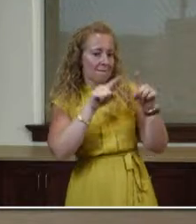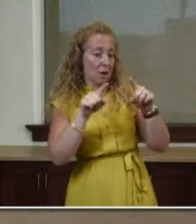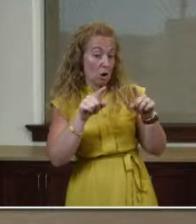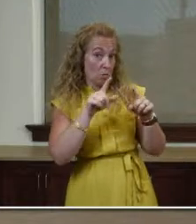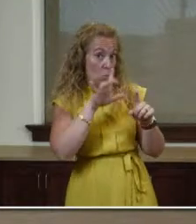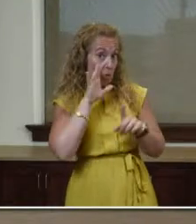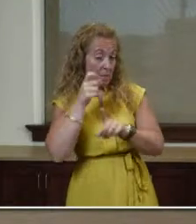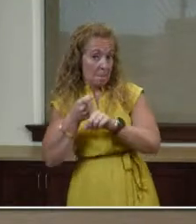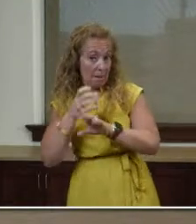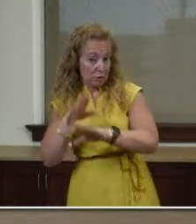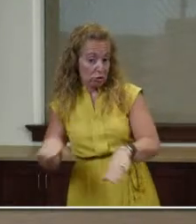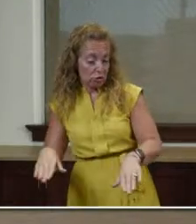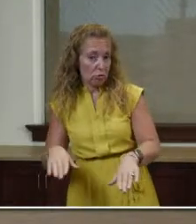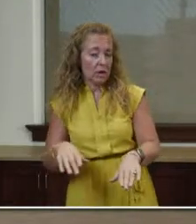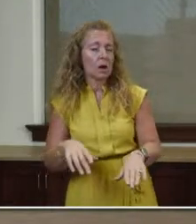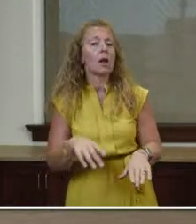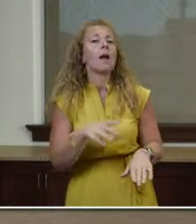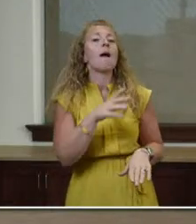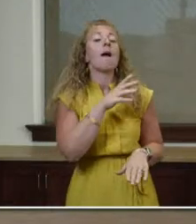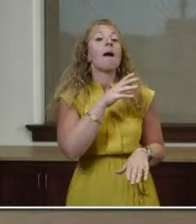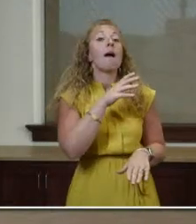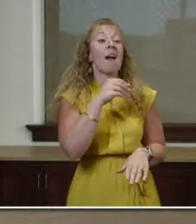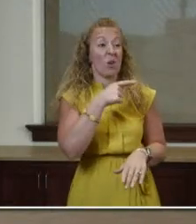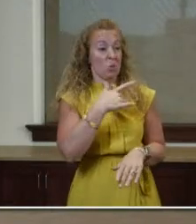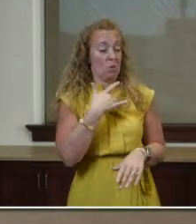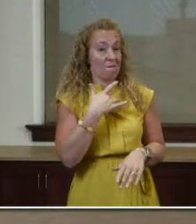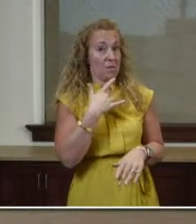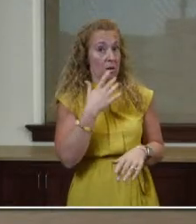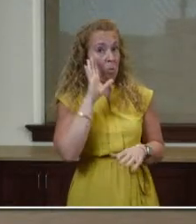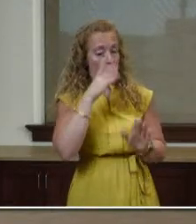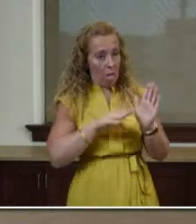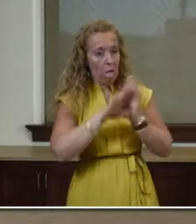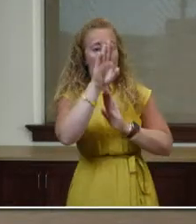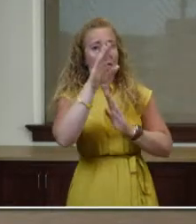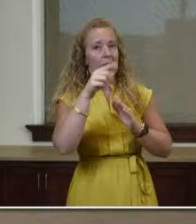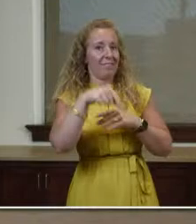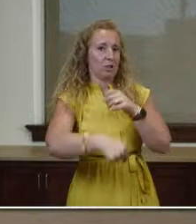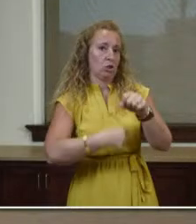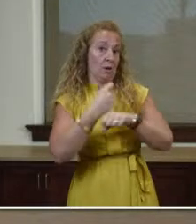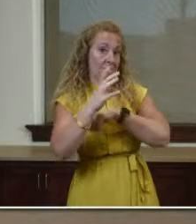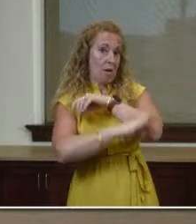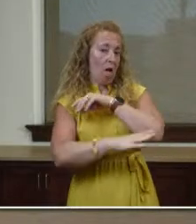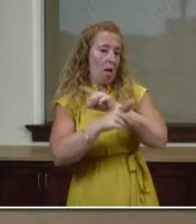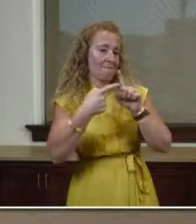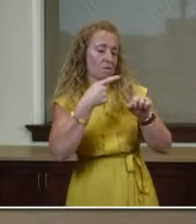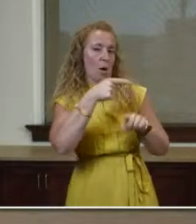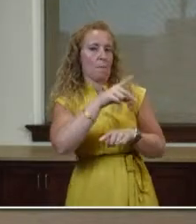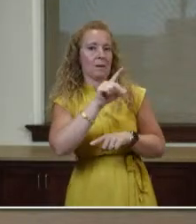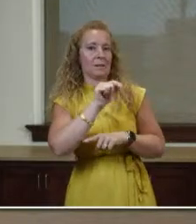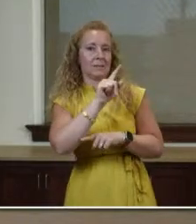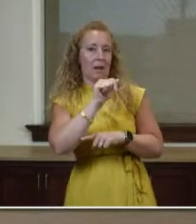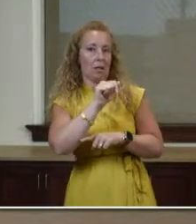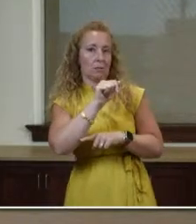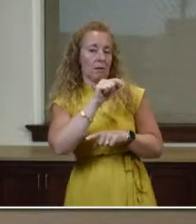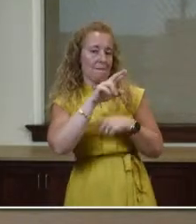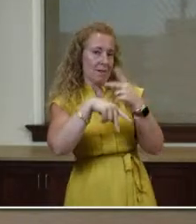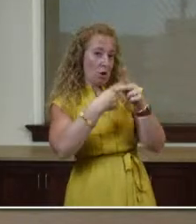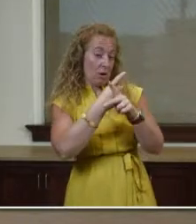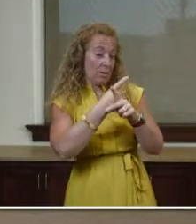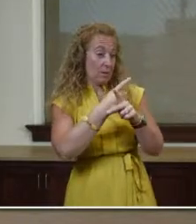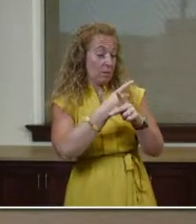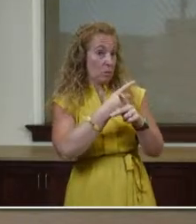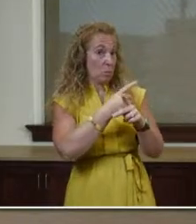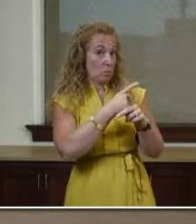be vaccinated, and B, whether a fifth surge is possible in the fall? And would you consider a mask mandate if